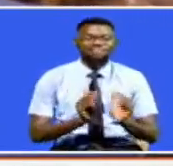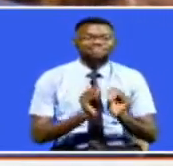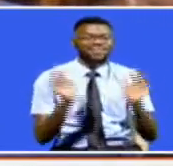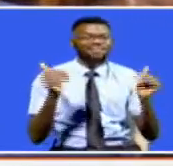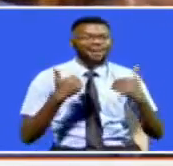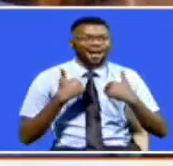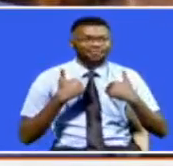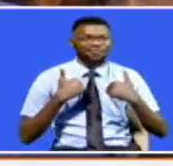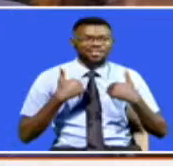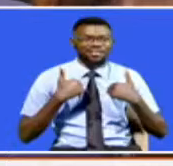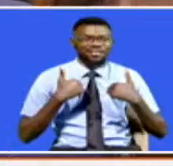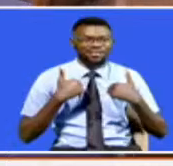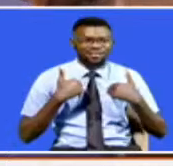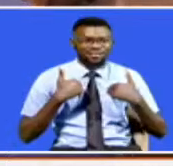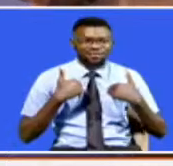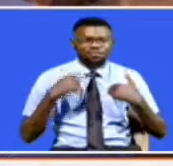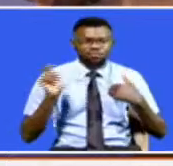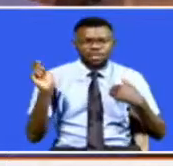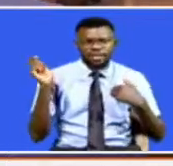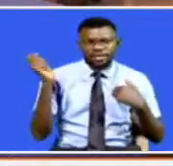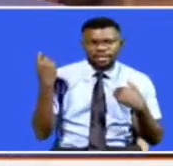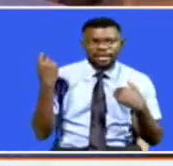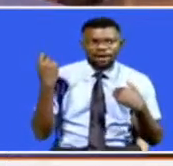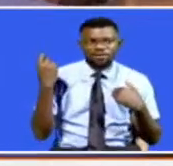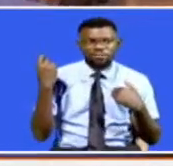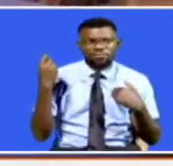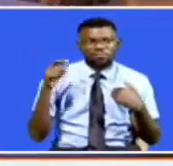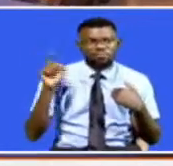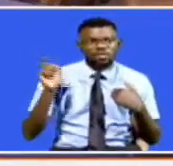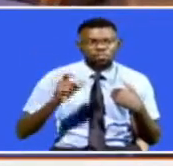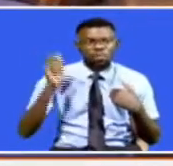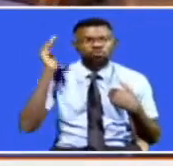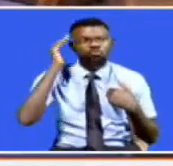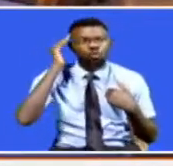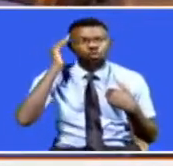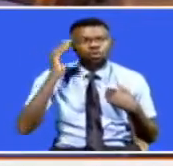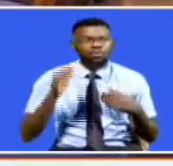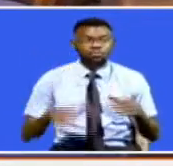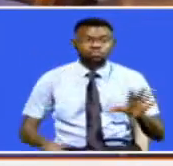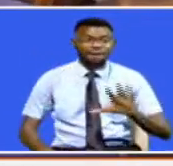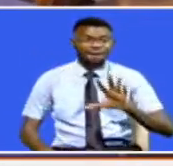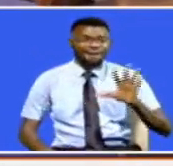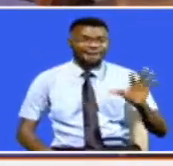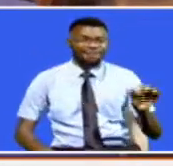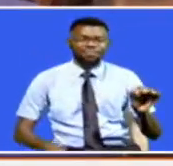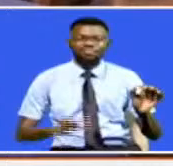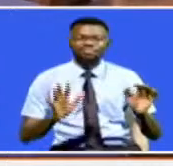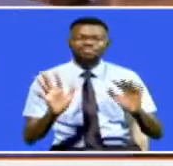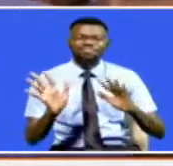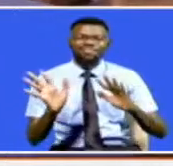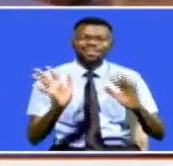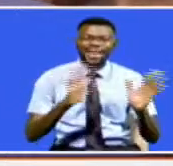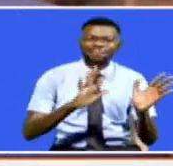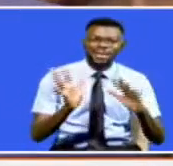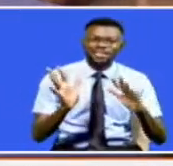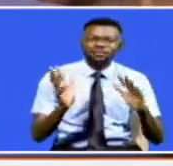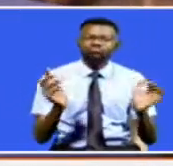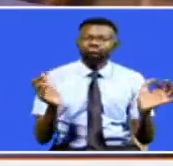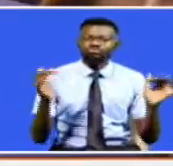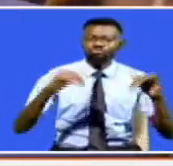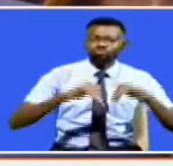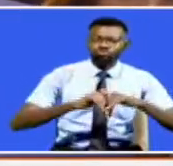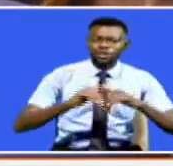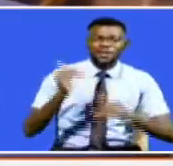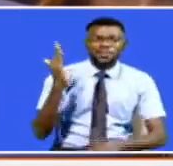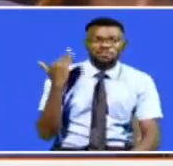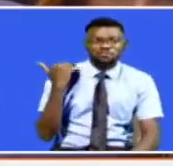that Kenya becomes a lead. You saw us most recently host the Africa Climate Summit, and they, we're now coming up with